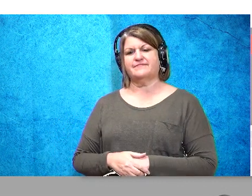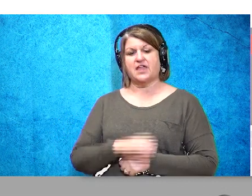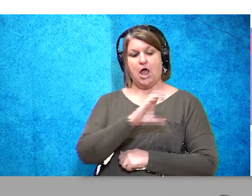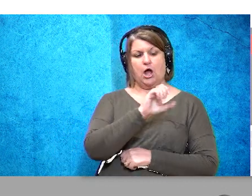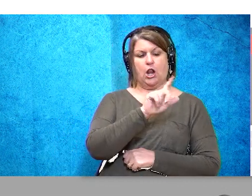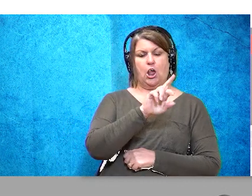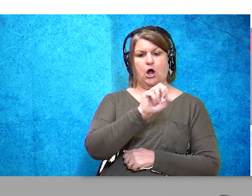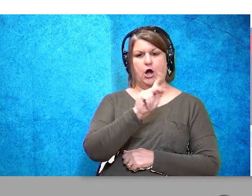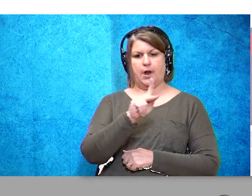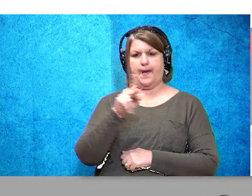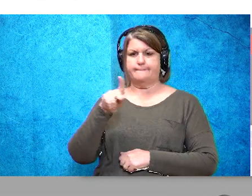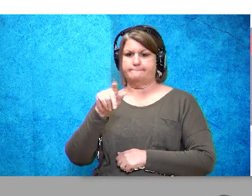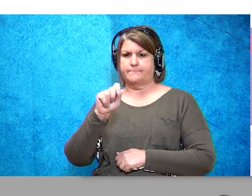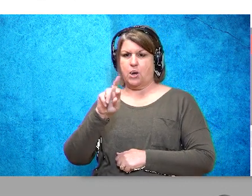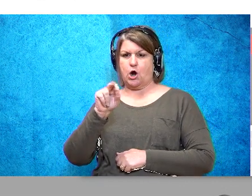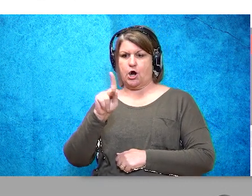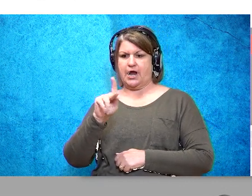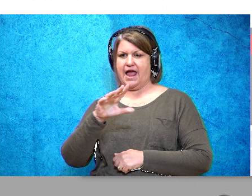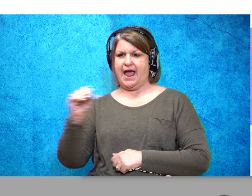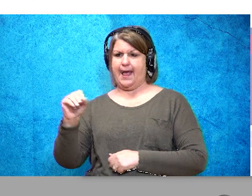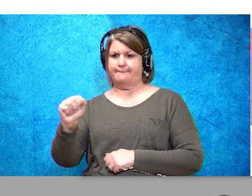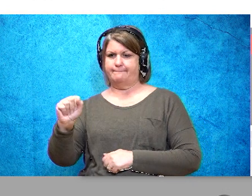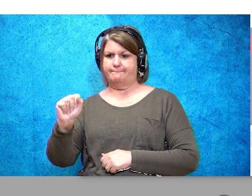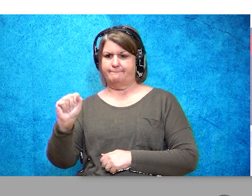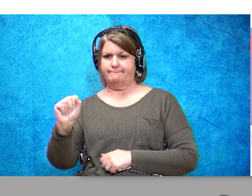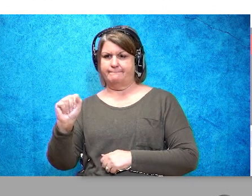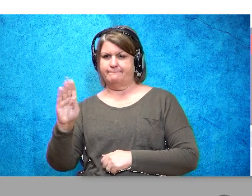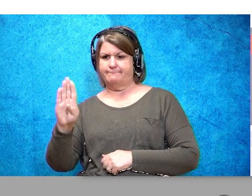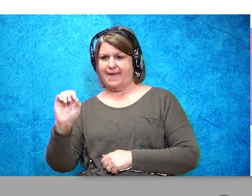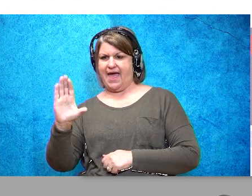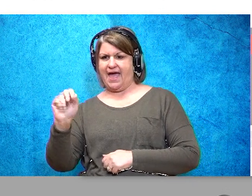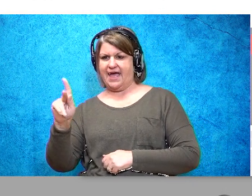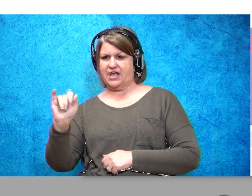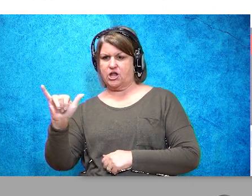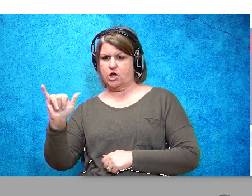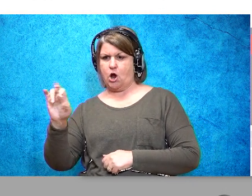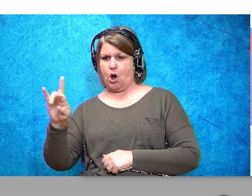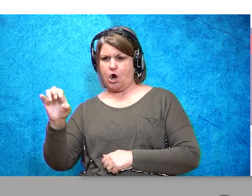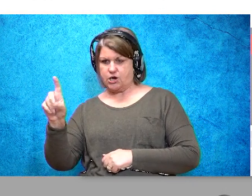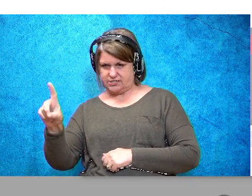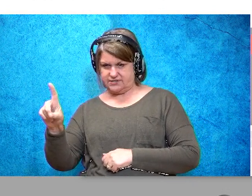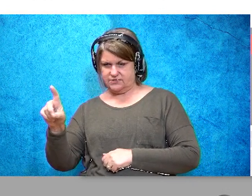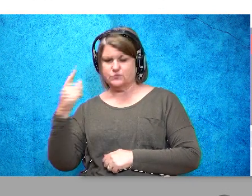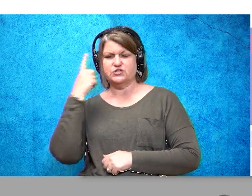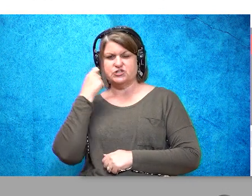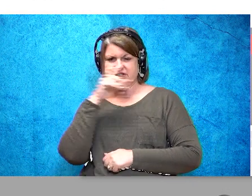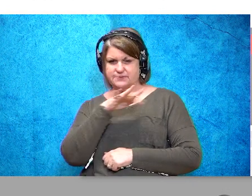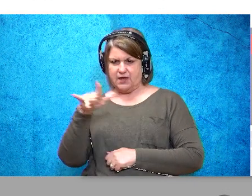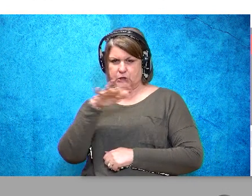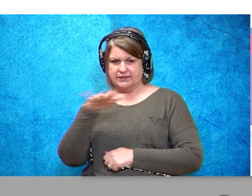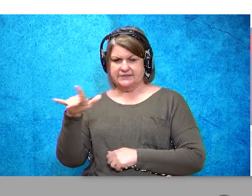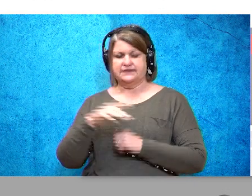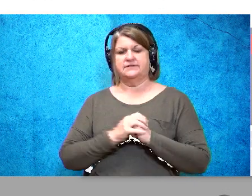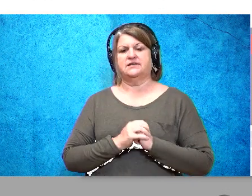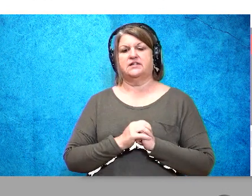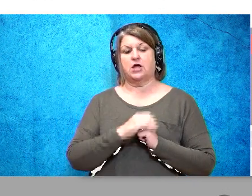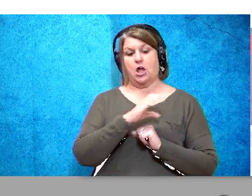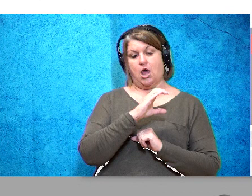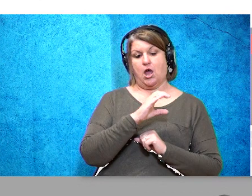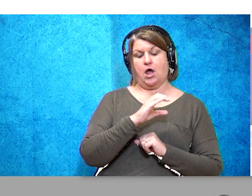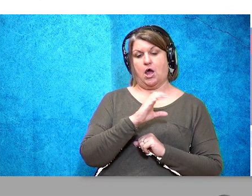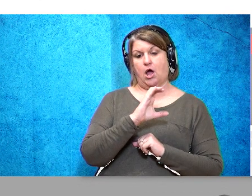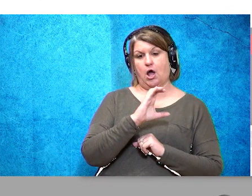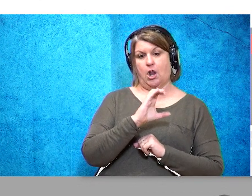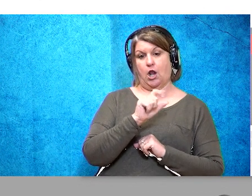Clark, park, and backyard. That was one we just spelled. Let's read this one together. Clark